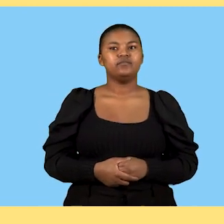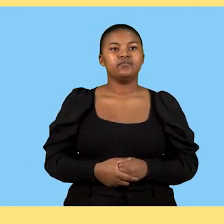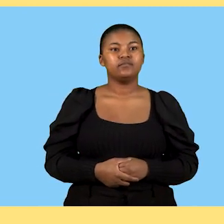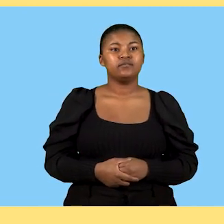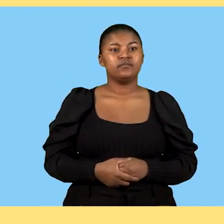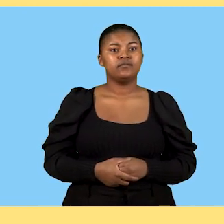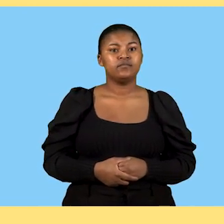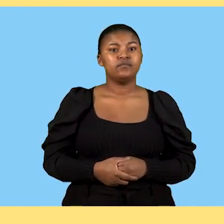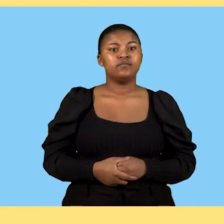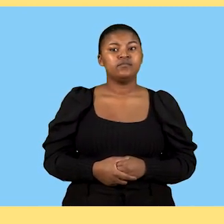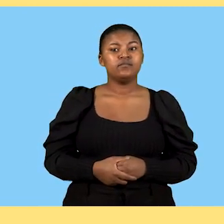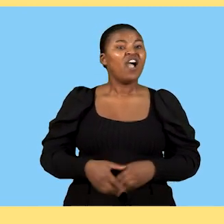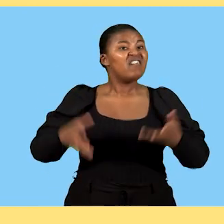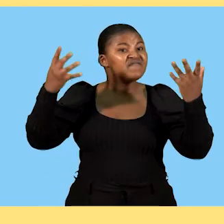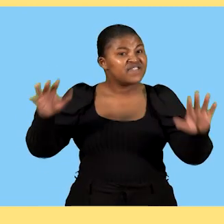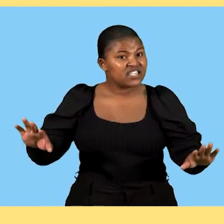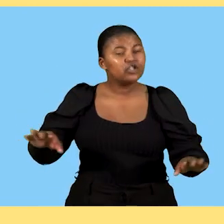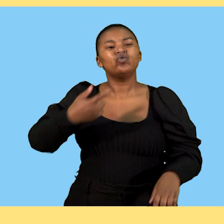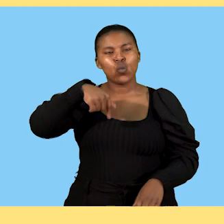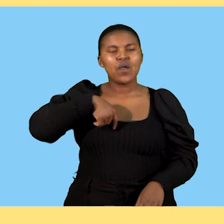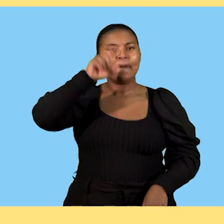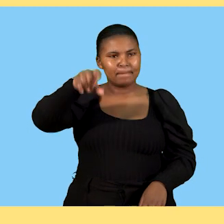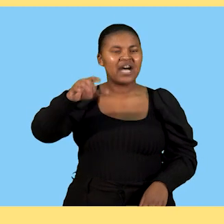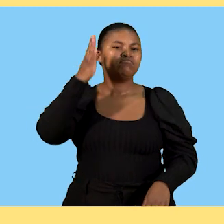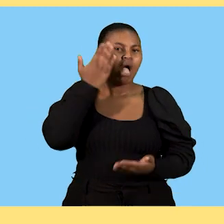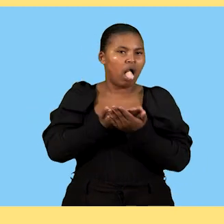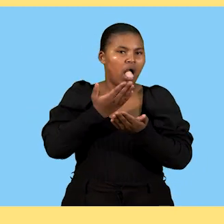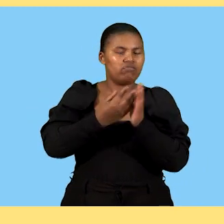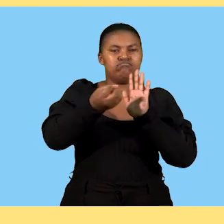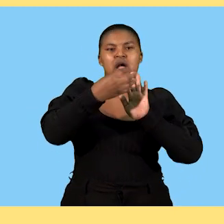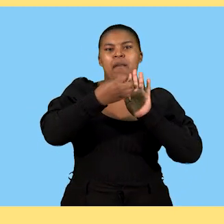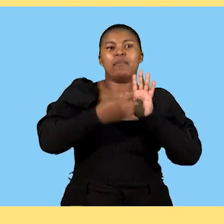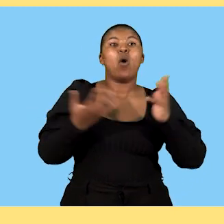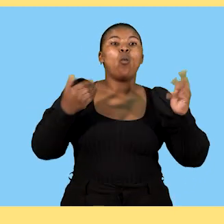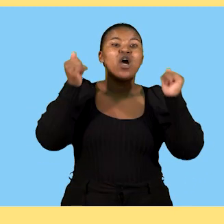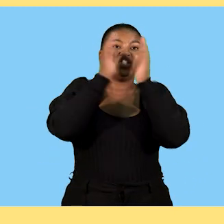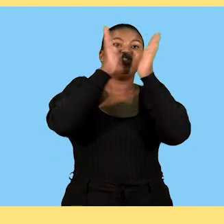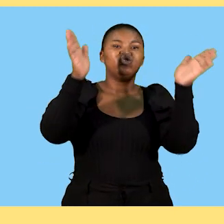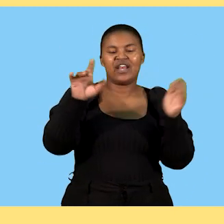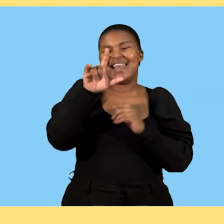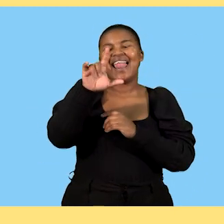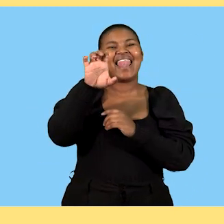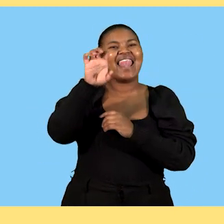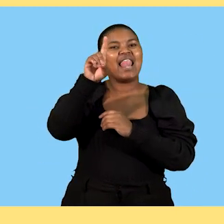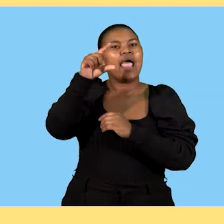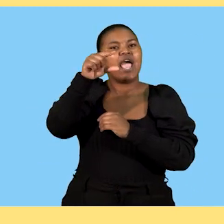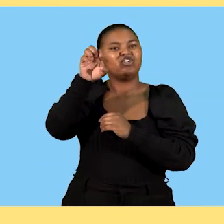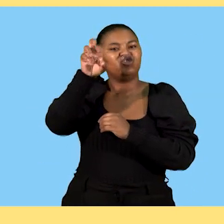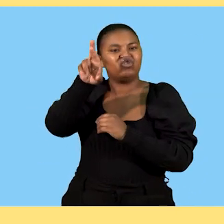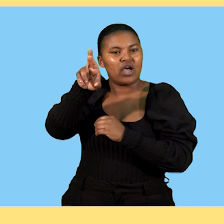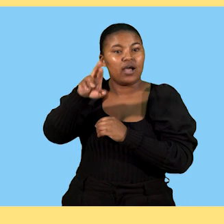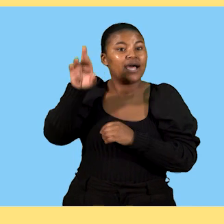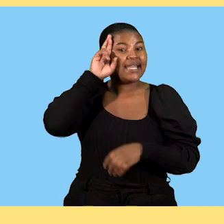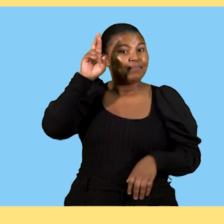After that, we should be able to record this in the general ledger. In the general ledger, we are having our